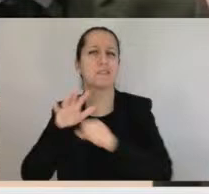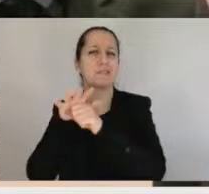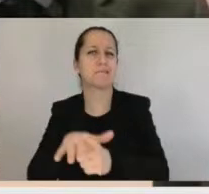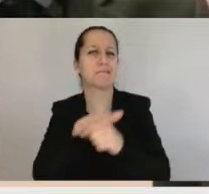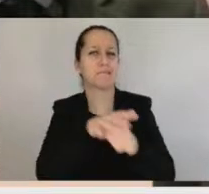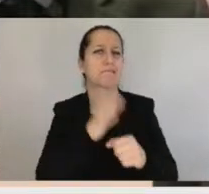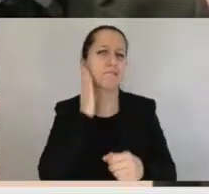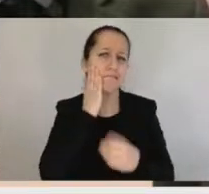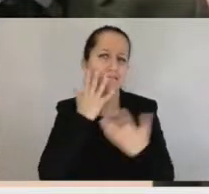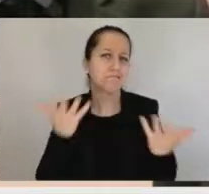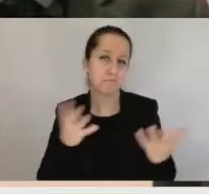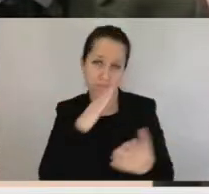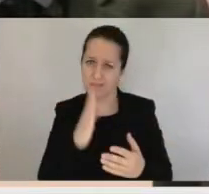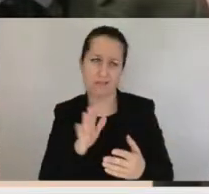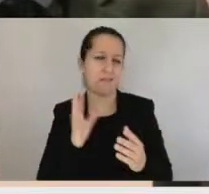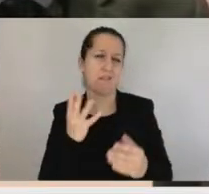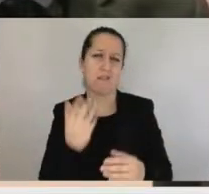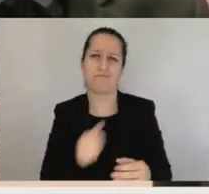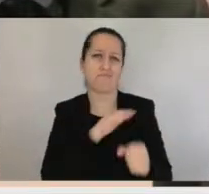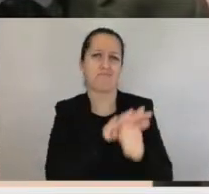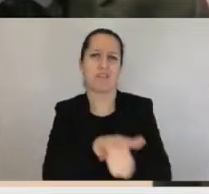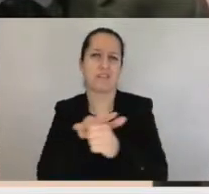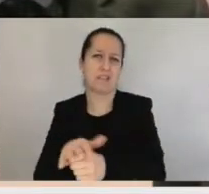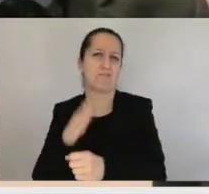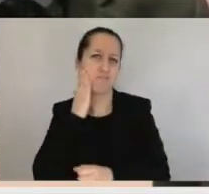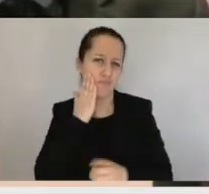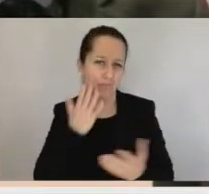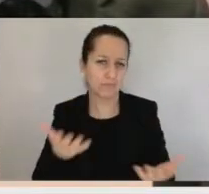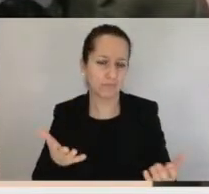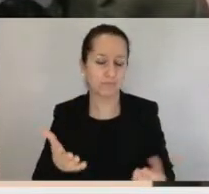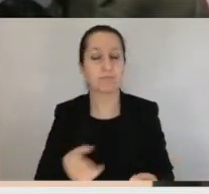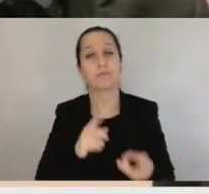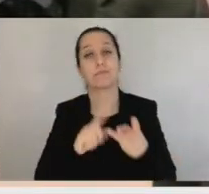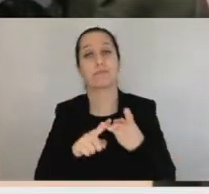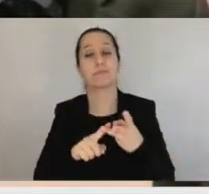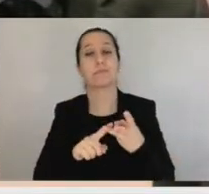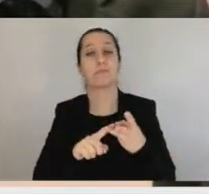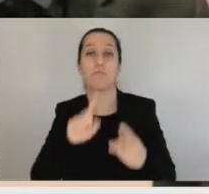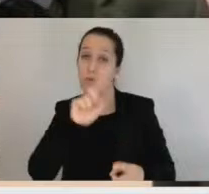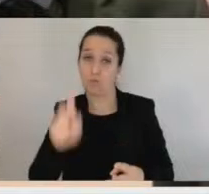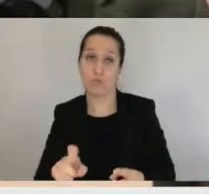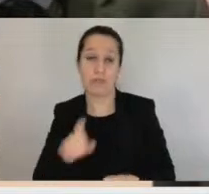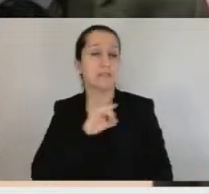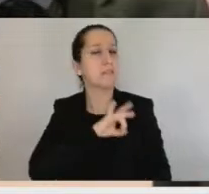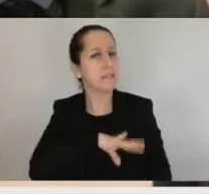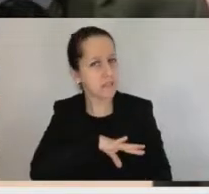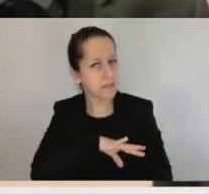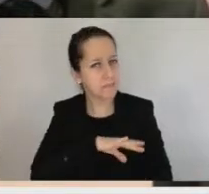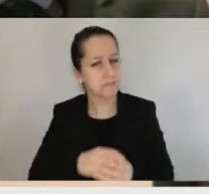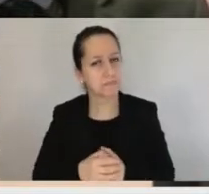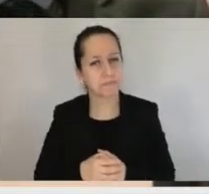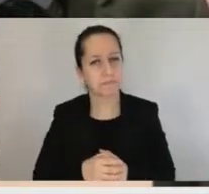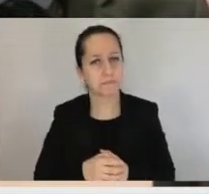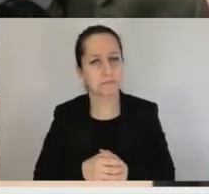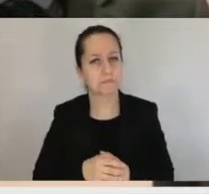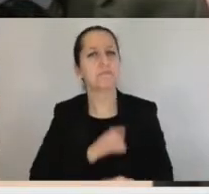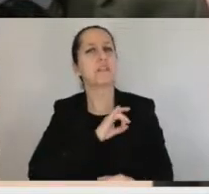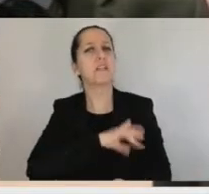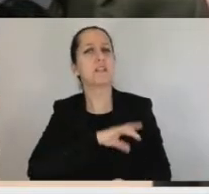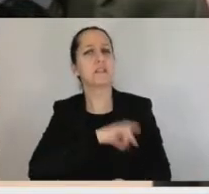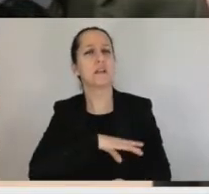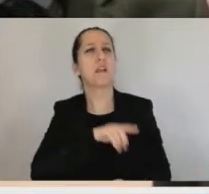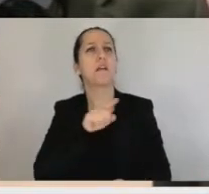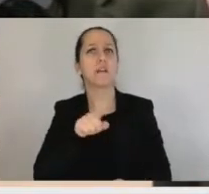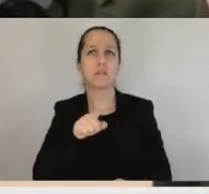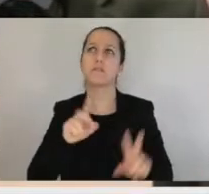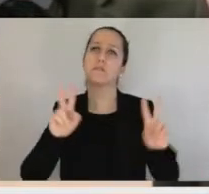be separated from the structural racism that we live in the country? Number 3, Chile.